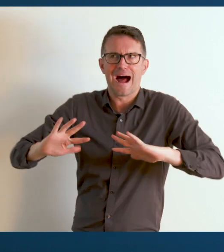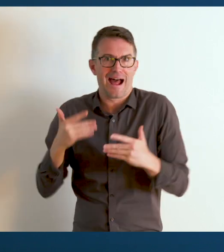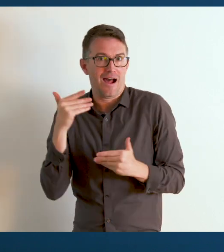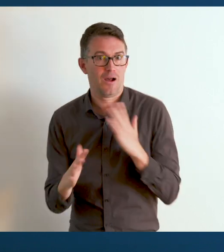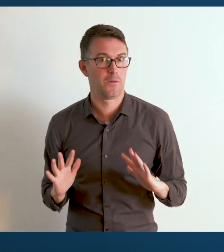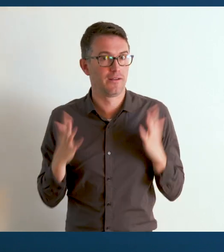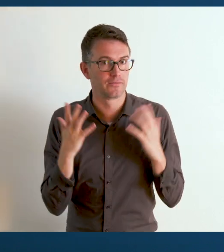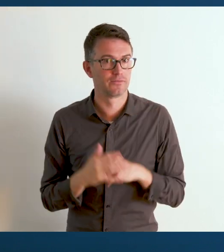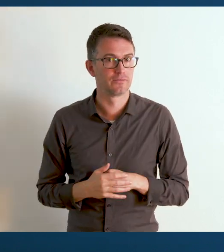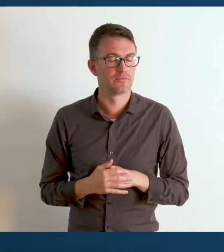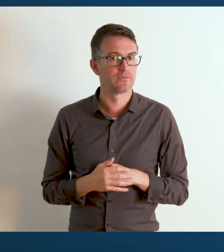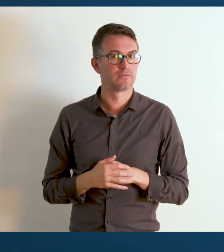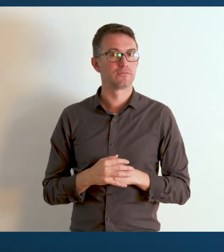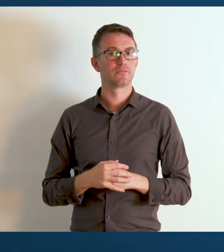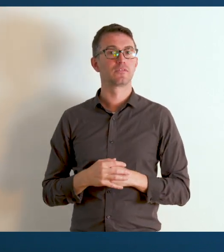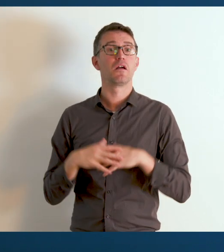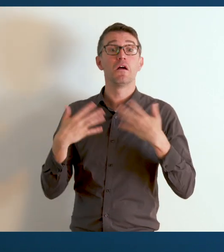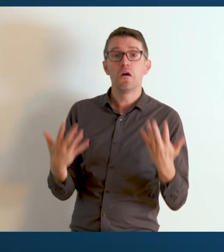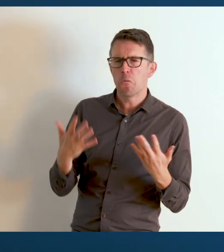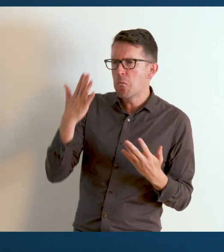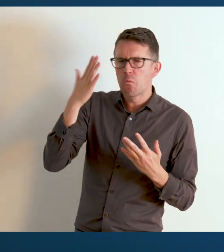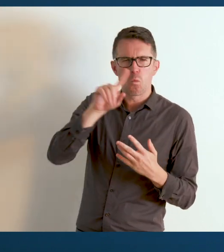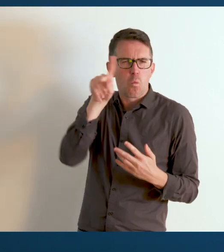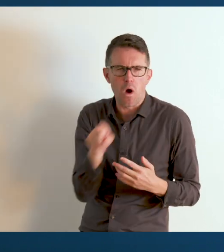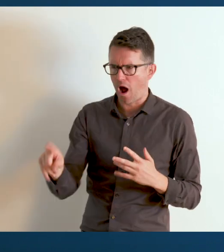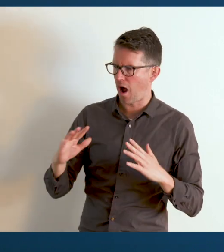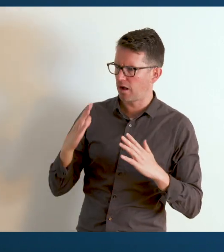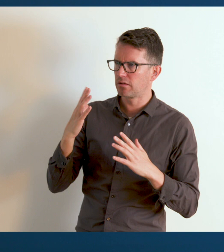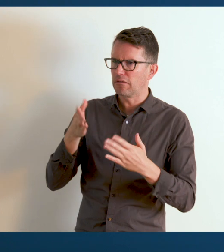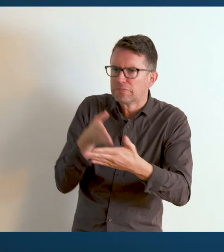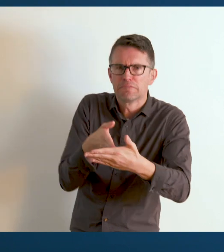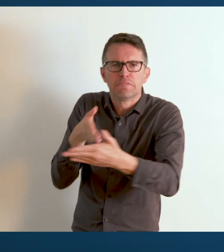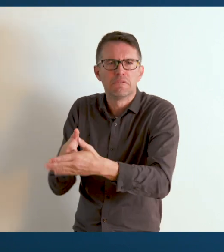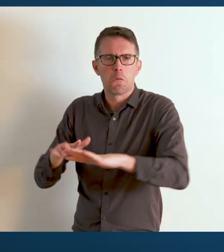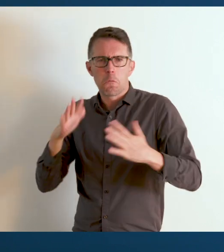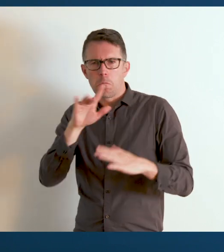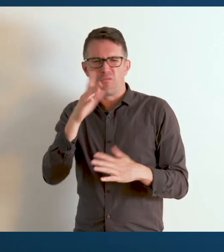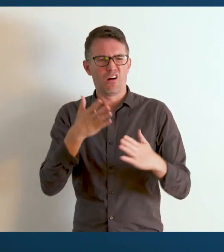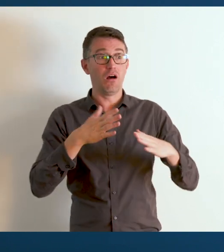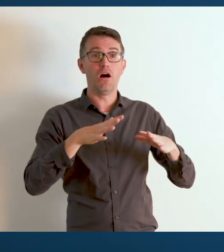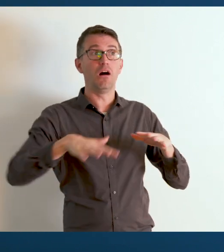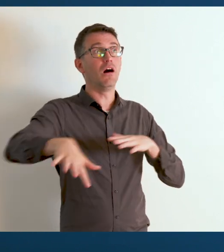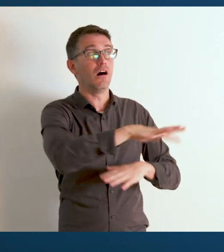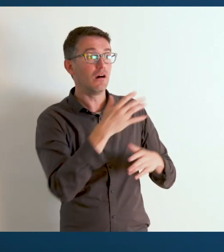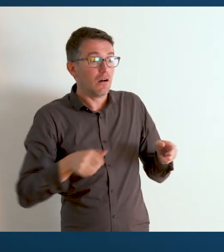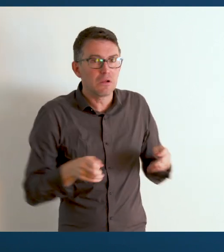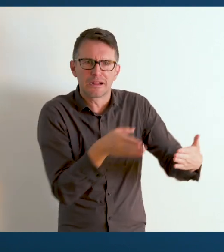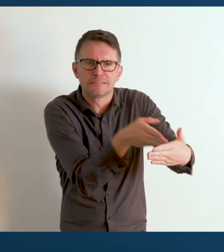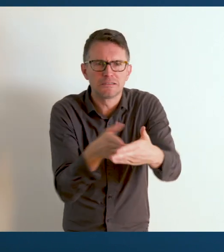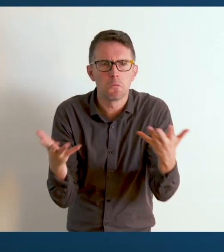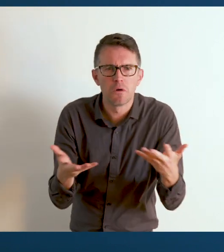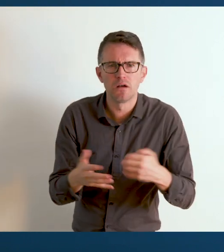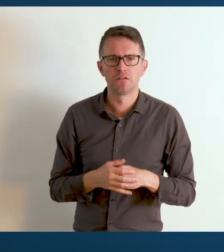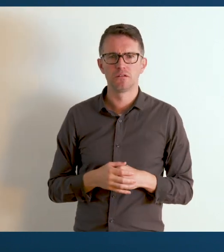their experience is, why they experience environmental barriers,